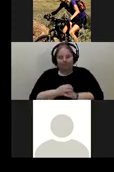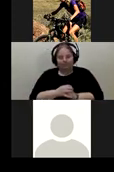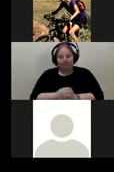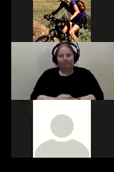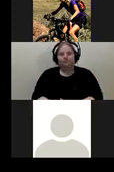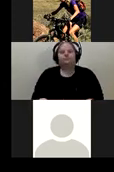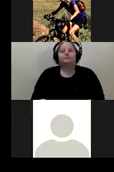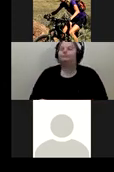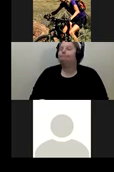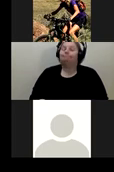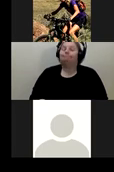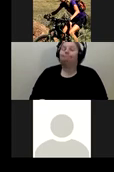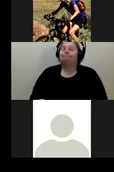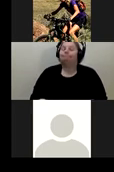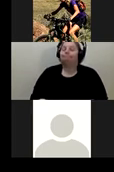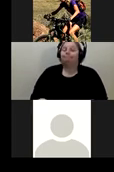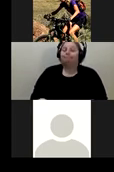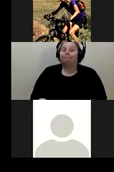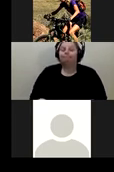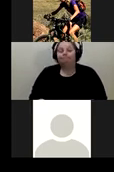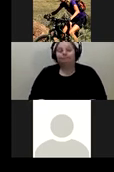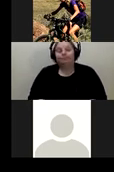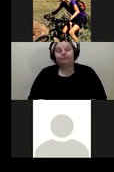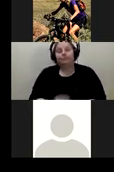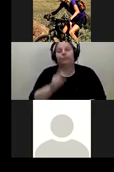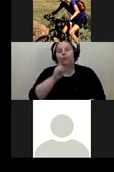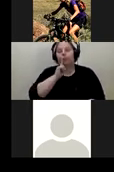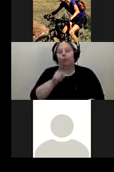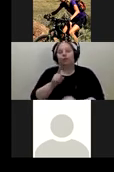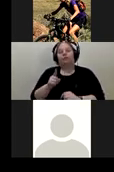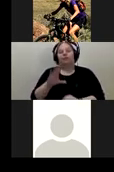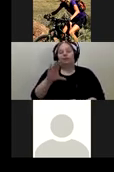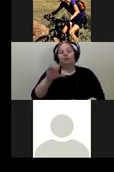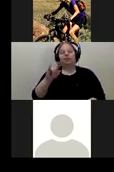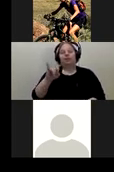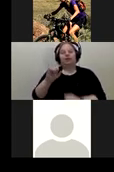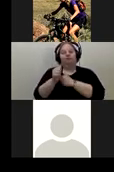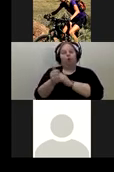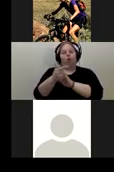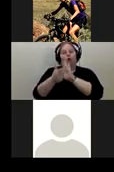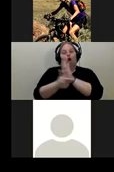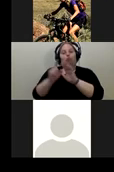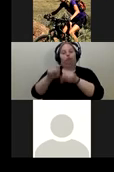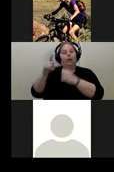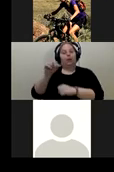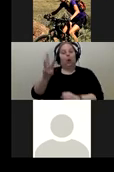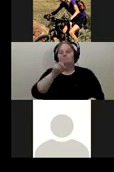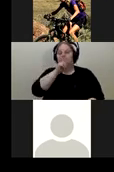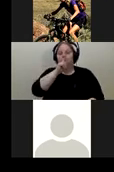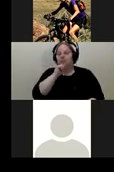Well, now she's not technically to the letter of the law doing anything unethical because she